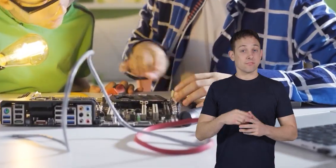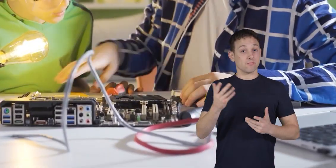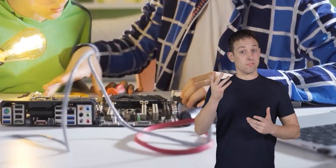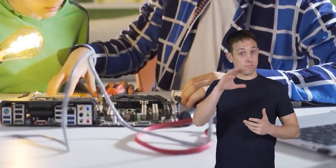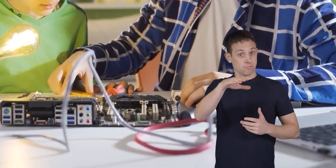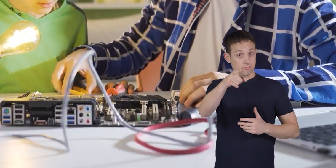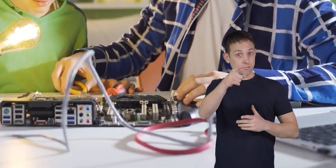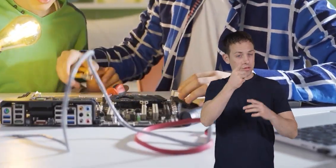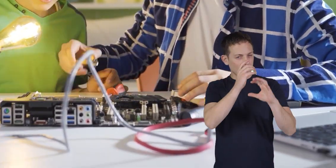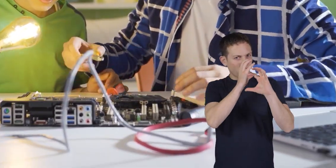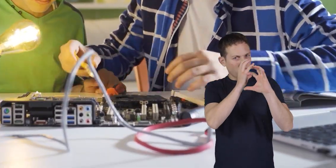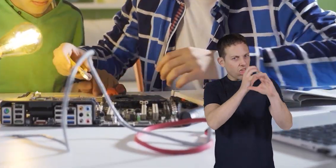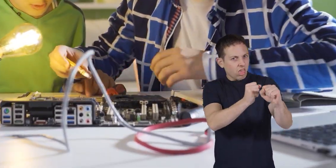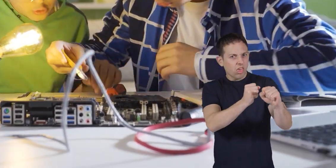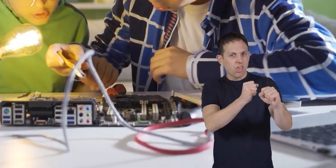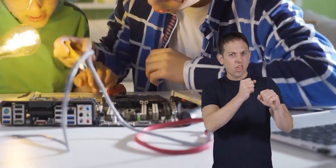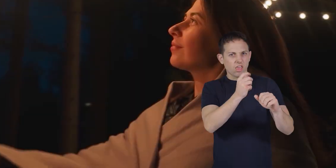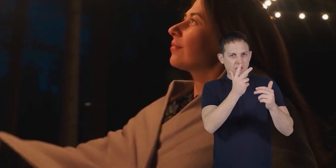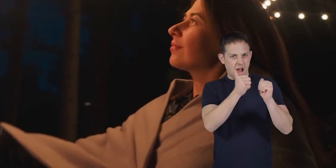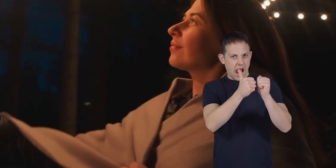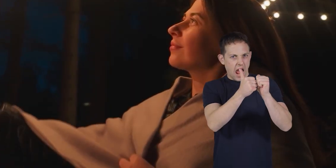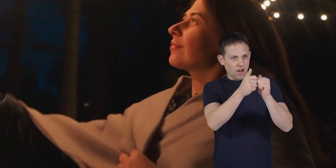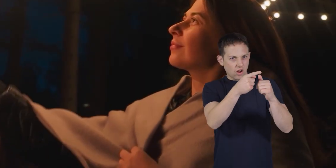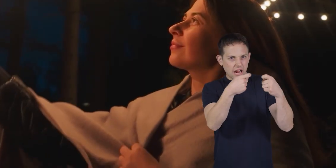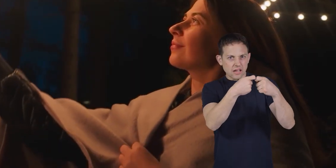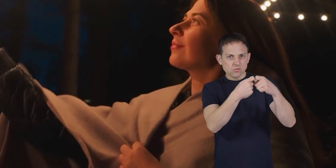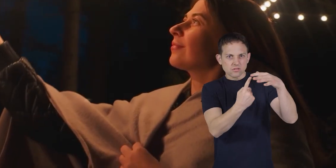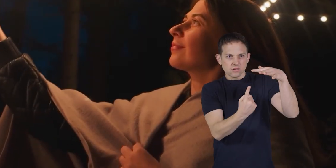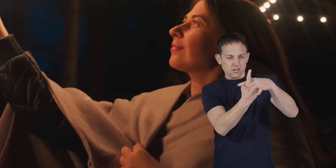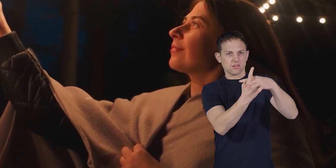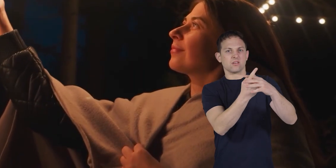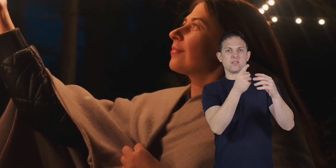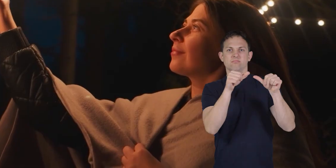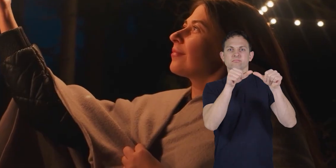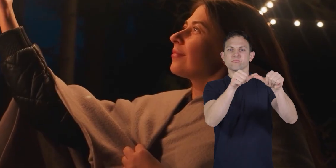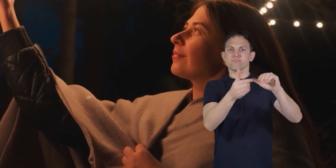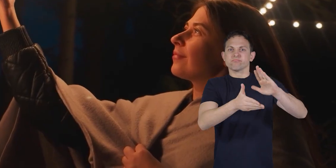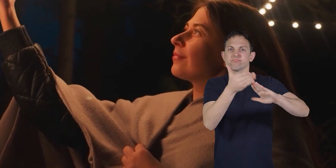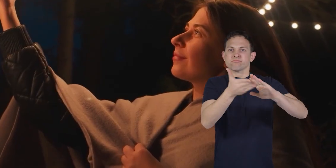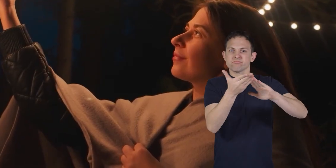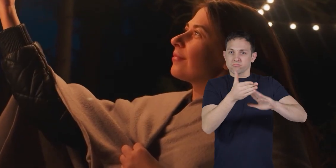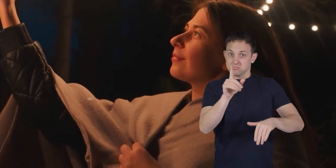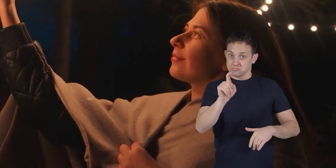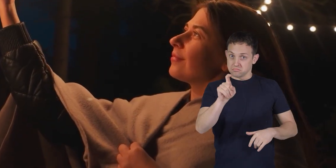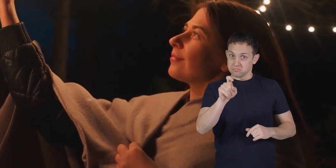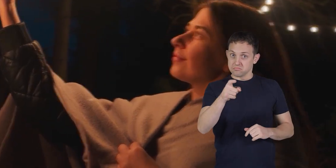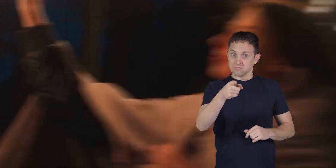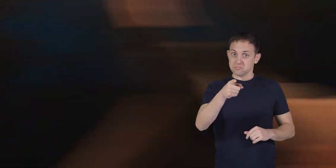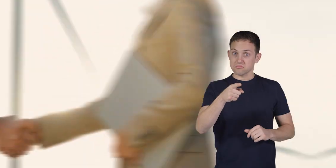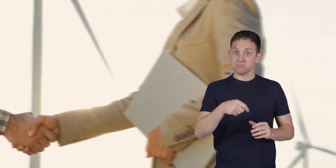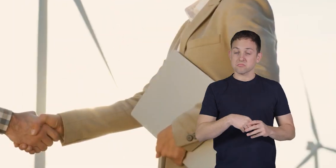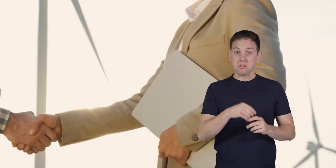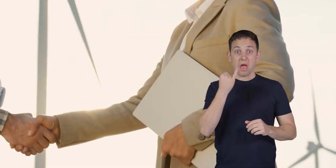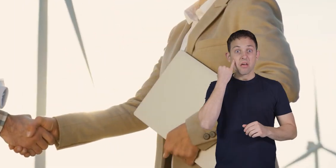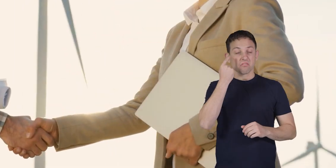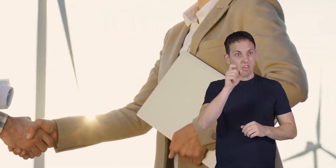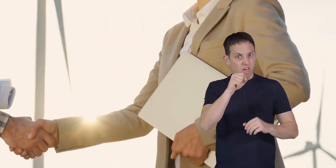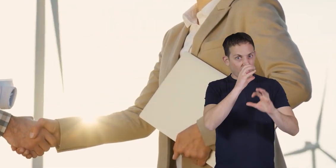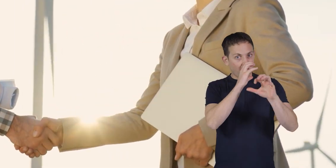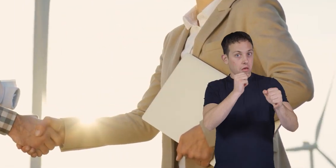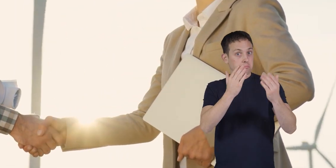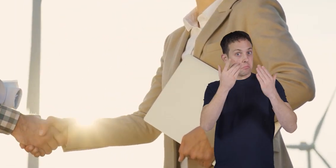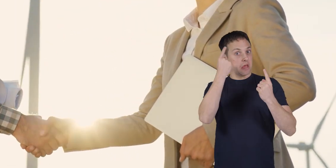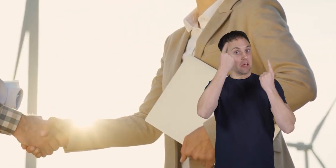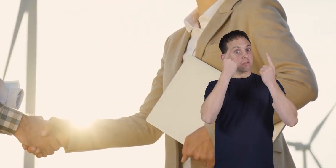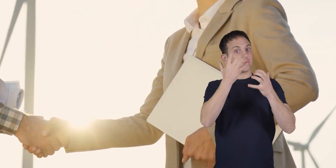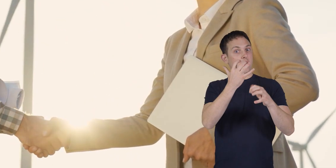But have you ever been fascinated by what it takes to ensure that electricity keeps flowing? If so,